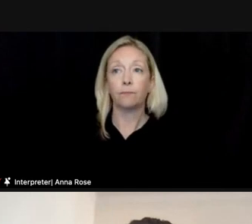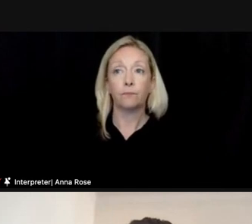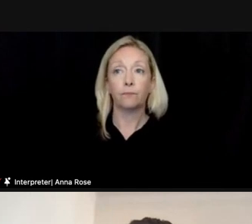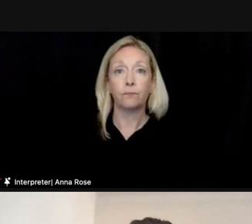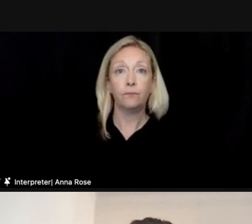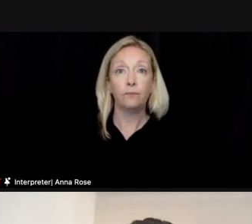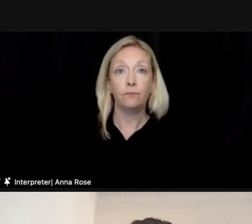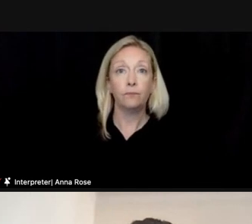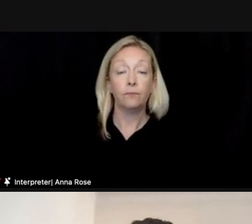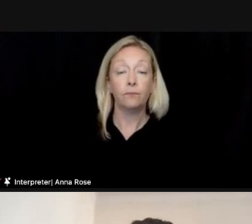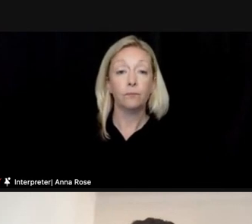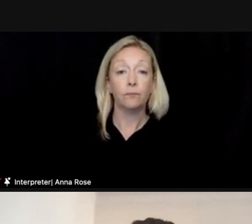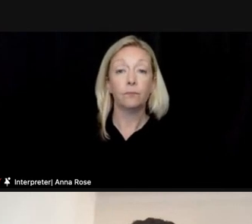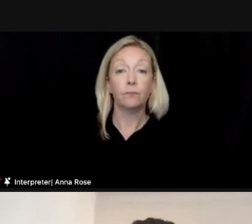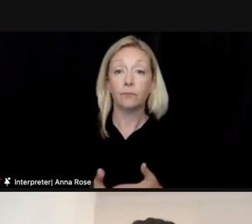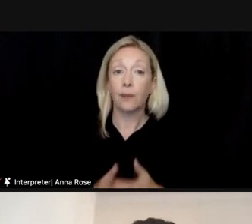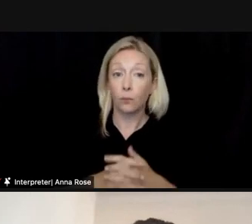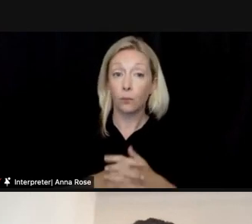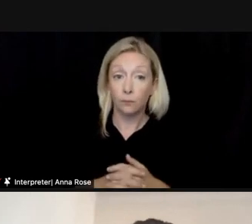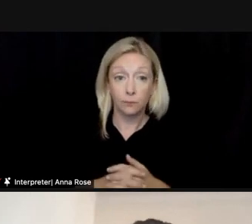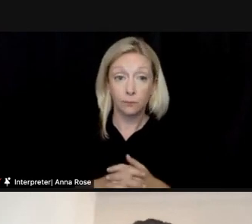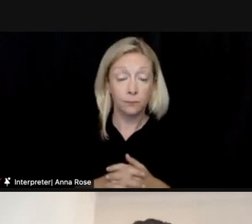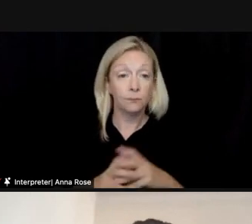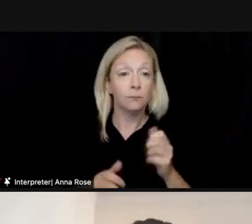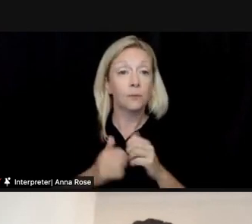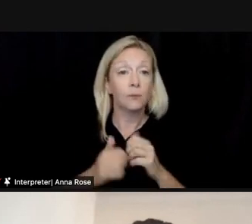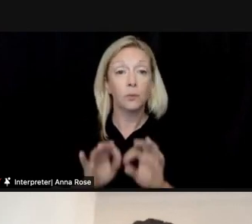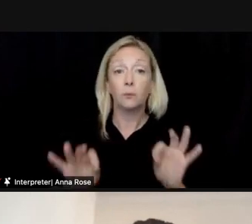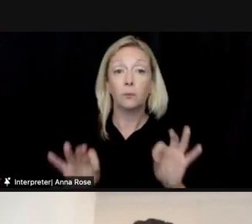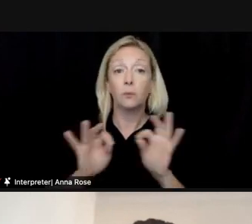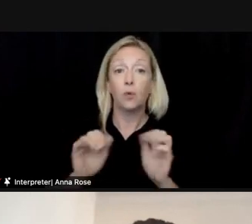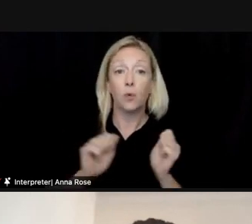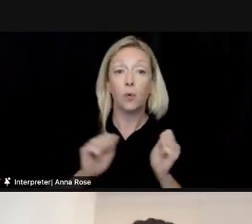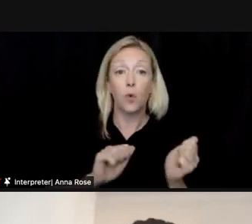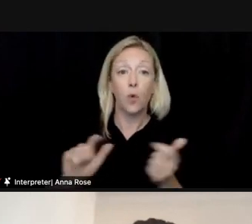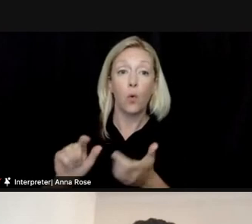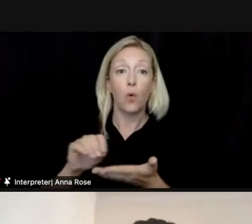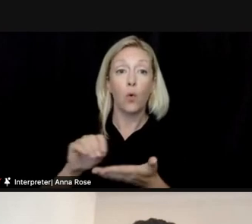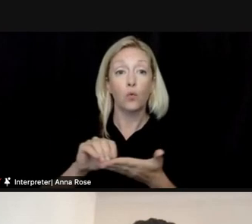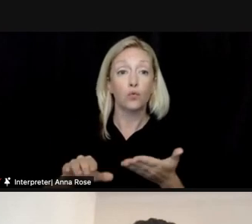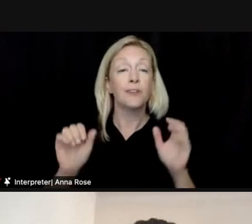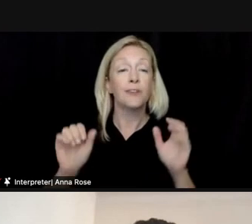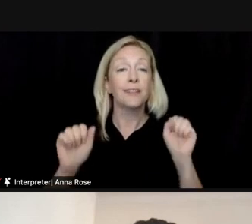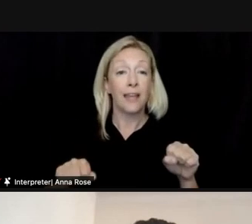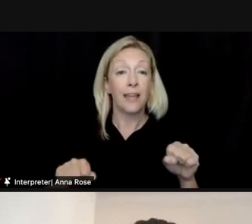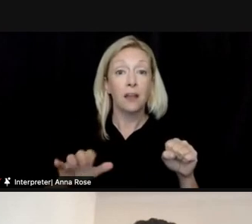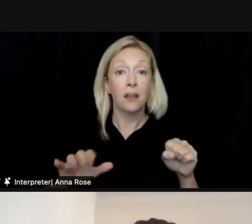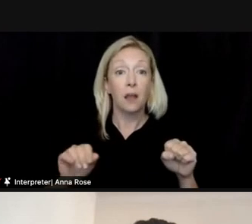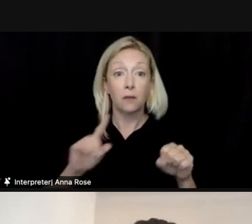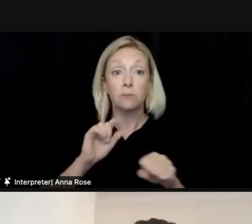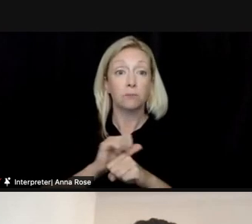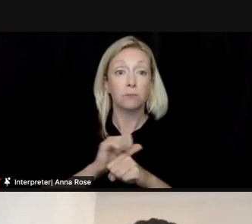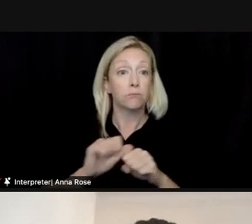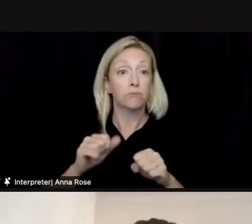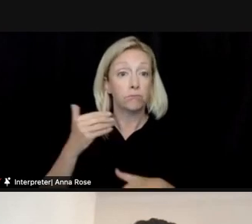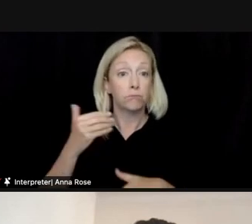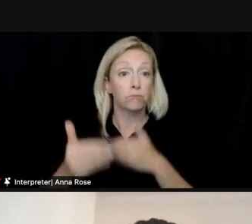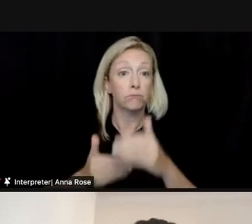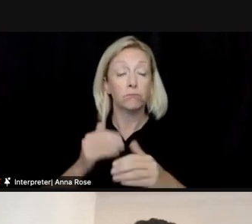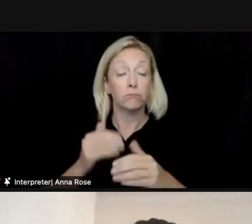So first and foremost, know this: all of our students can and are communicating. We must